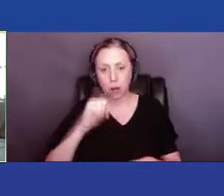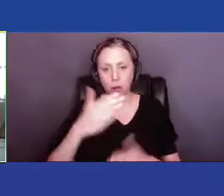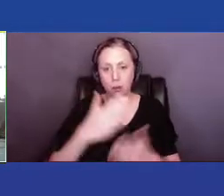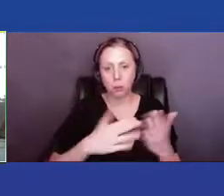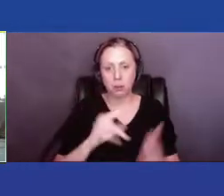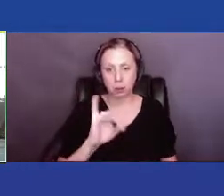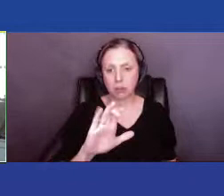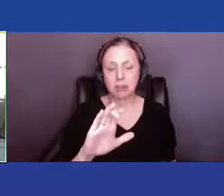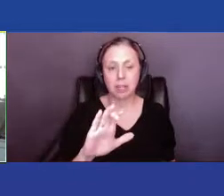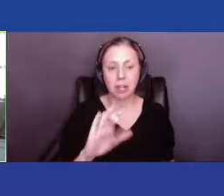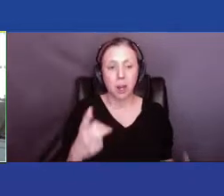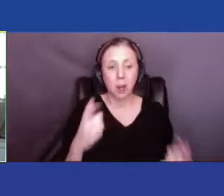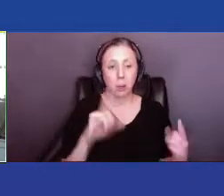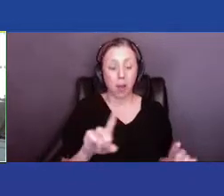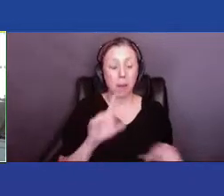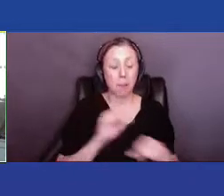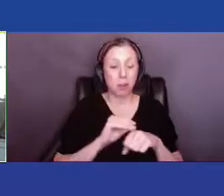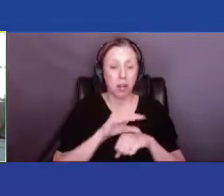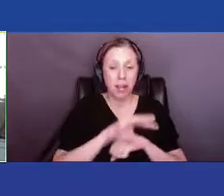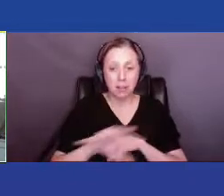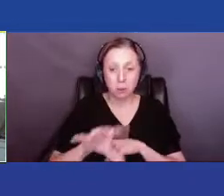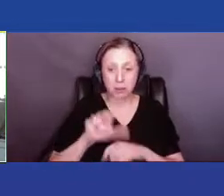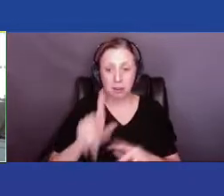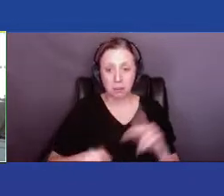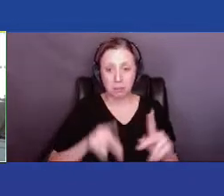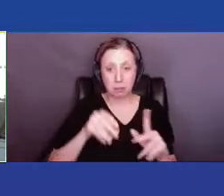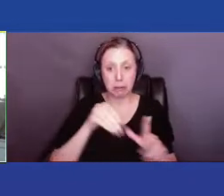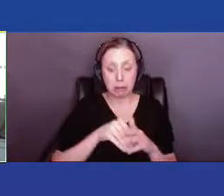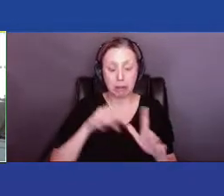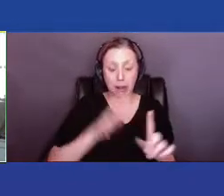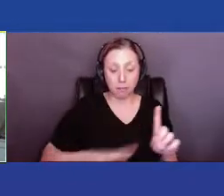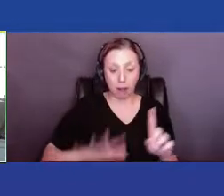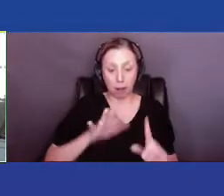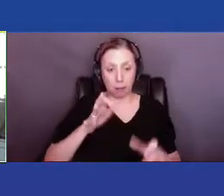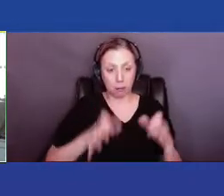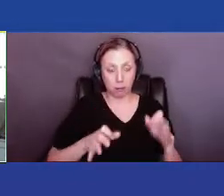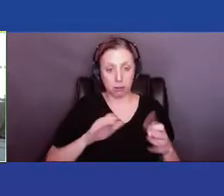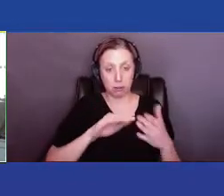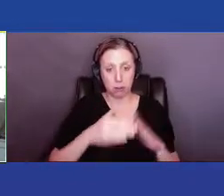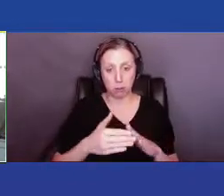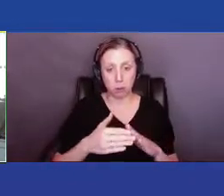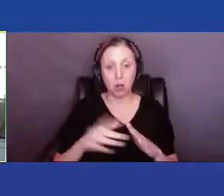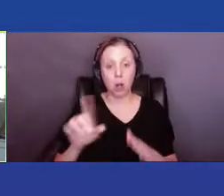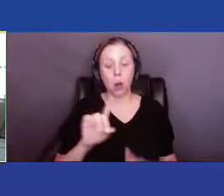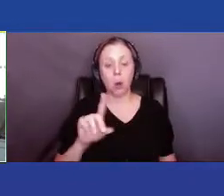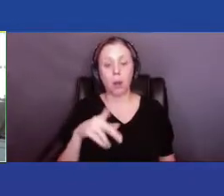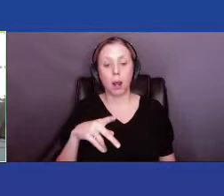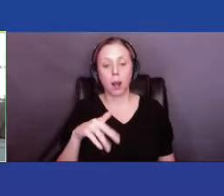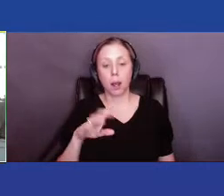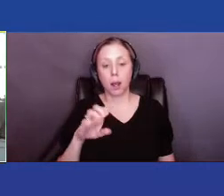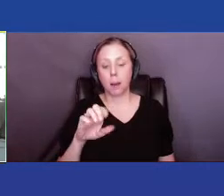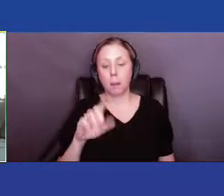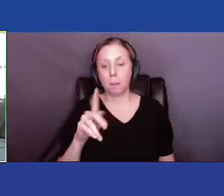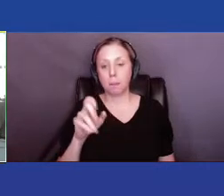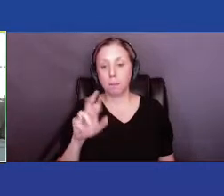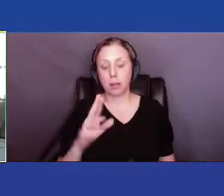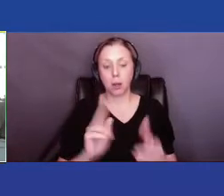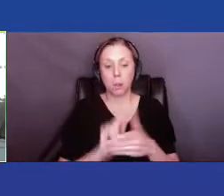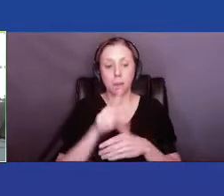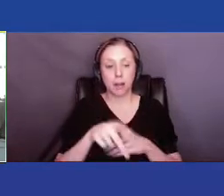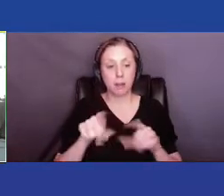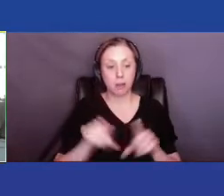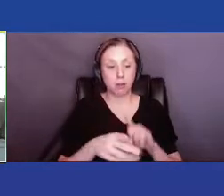City, they're affecting people in environmental justice communities where peaker plants are also situated, and those plants fire